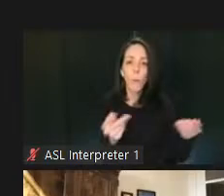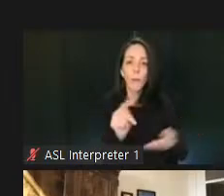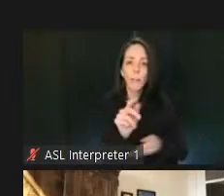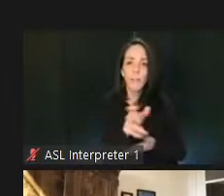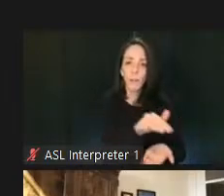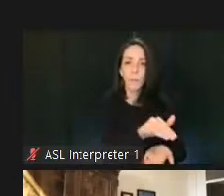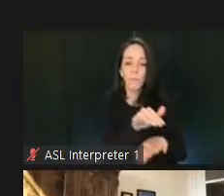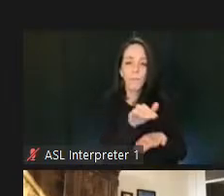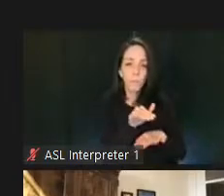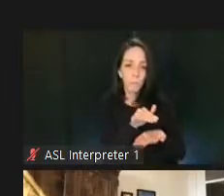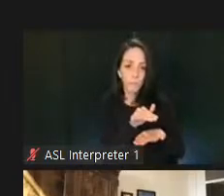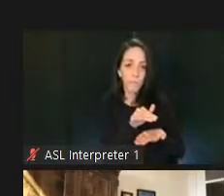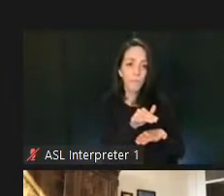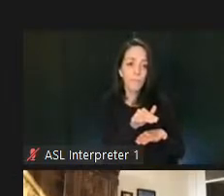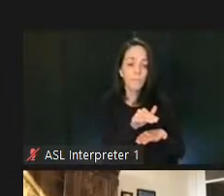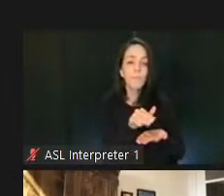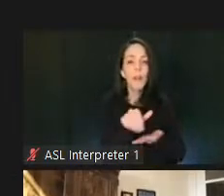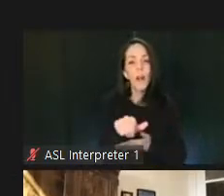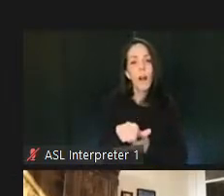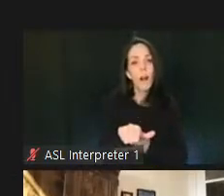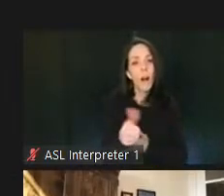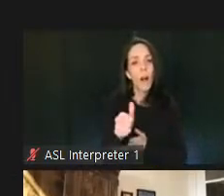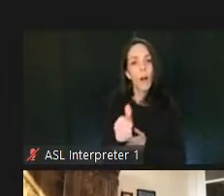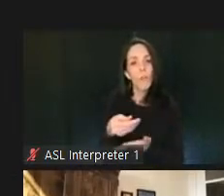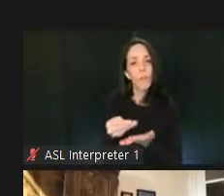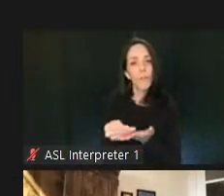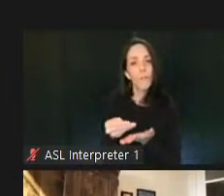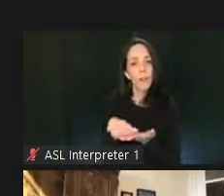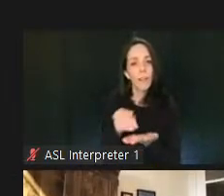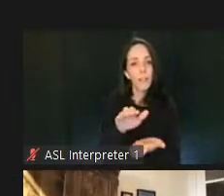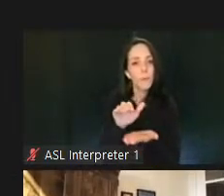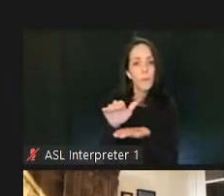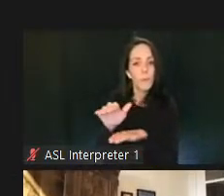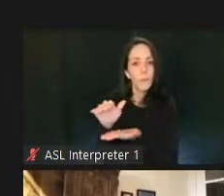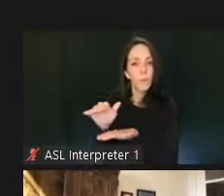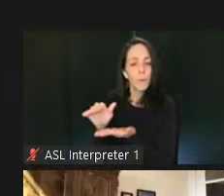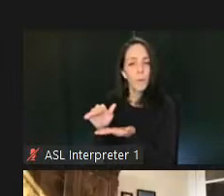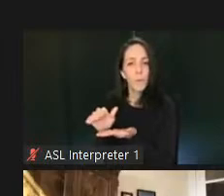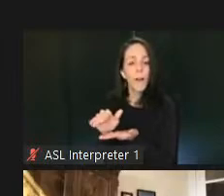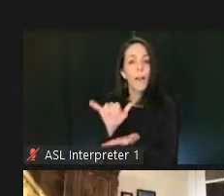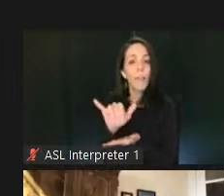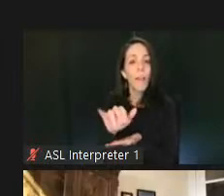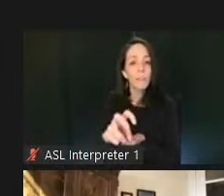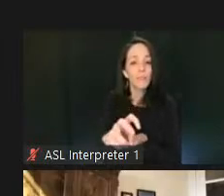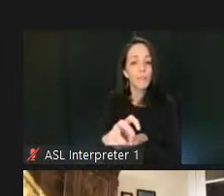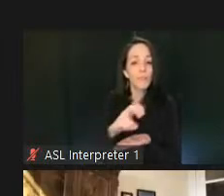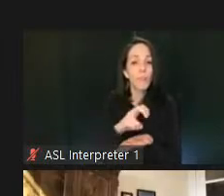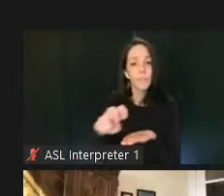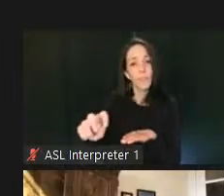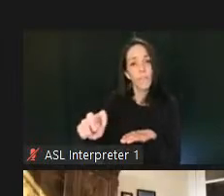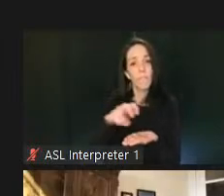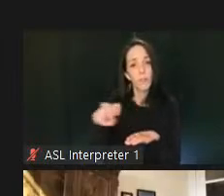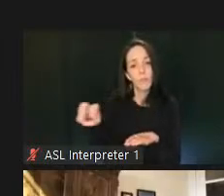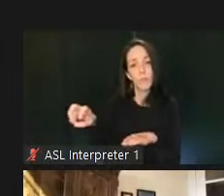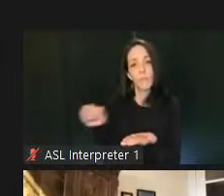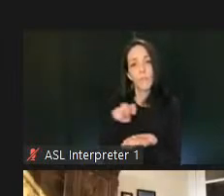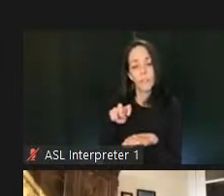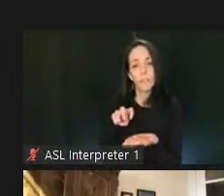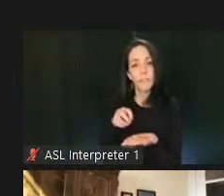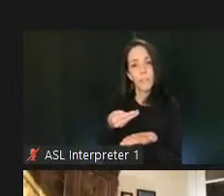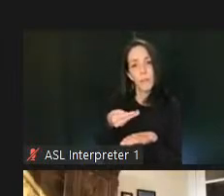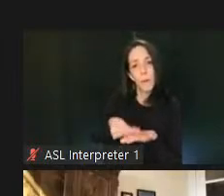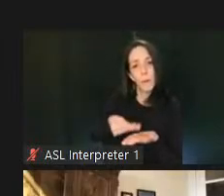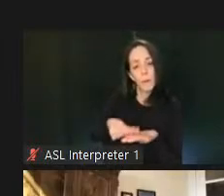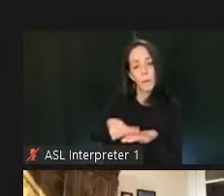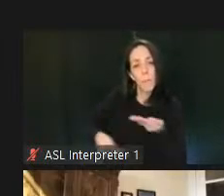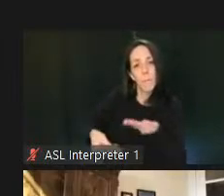generate revenues from those other funding sources that I mentioned, those are transferred into this budget fund and held there until